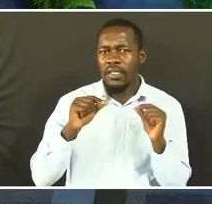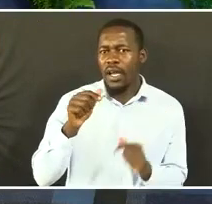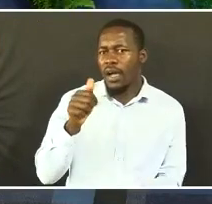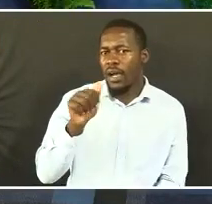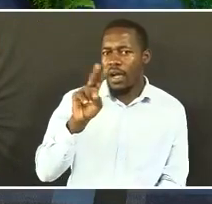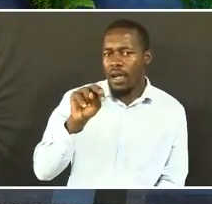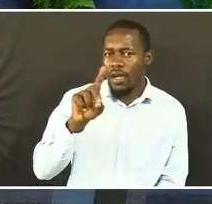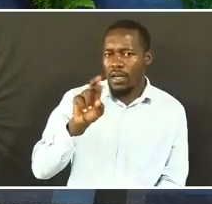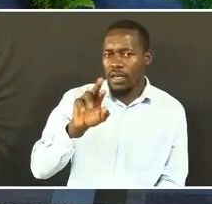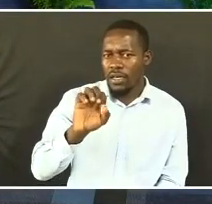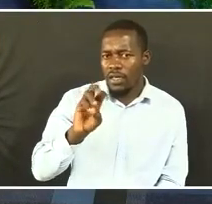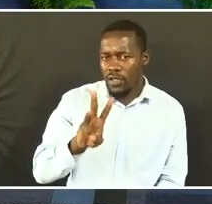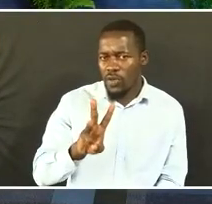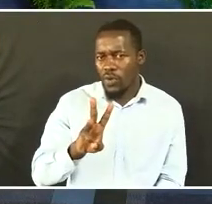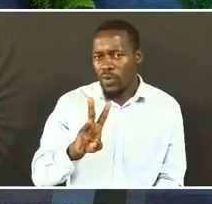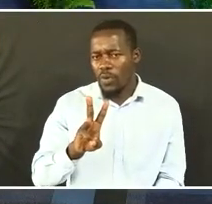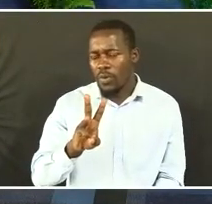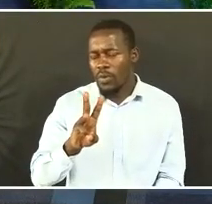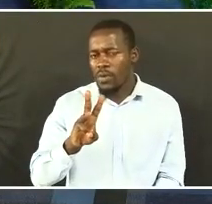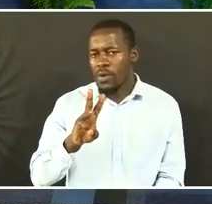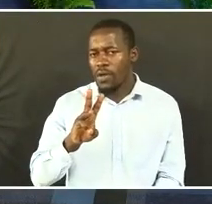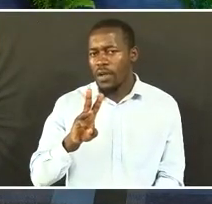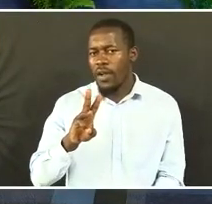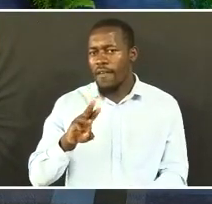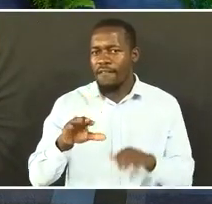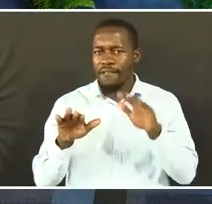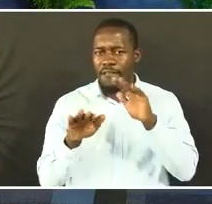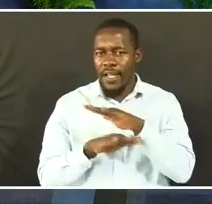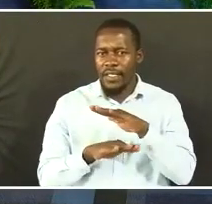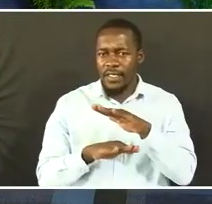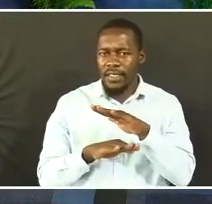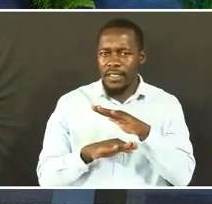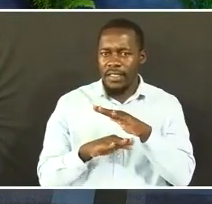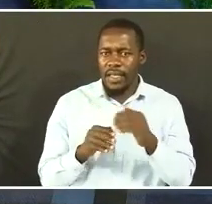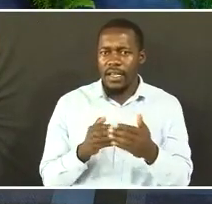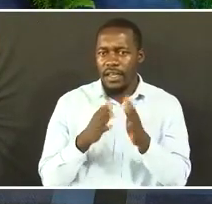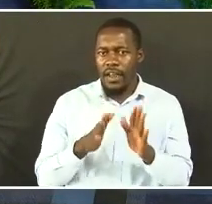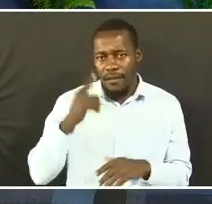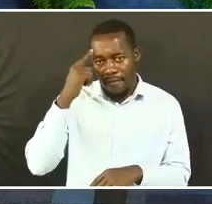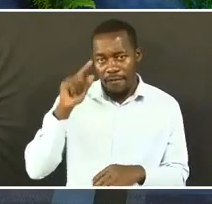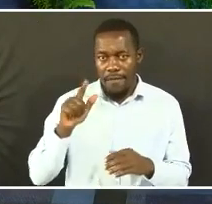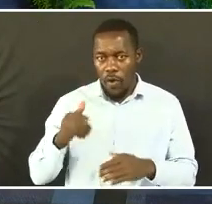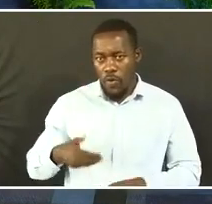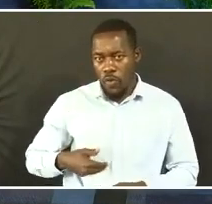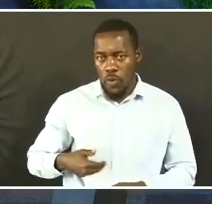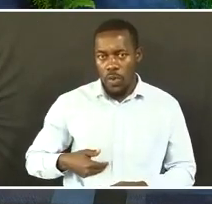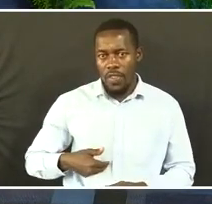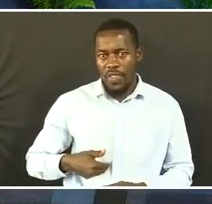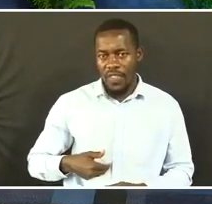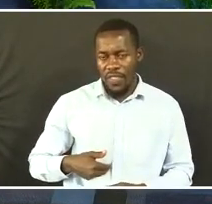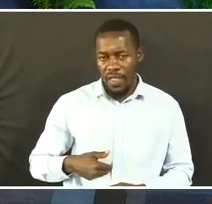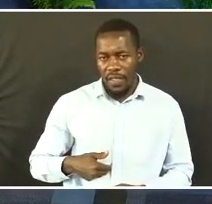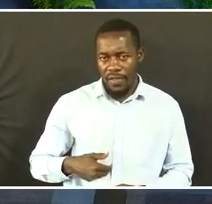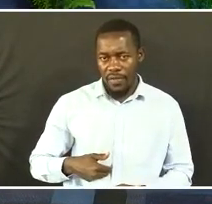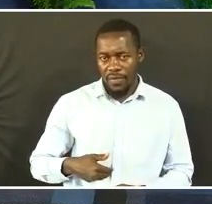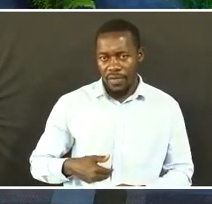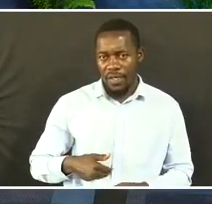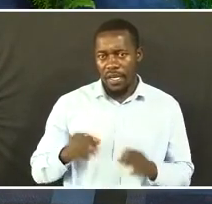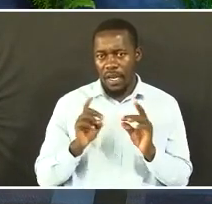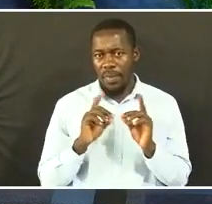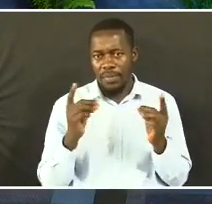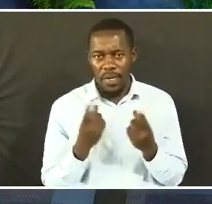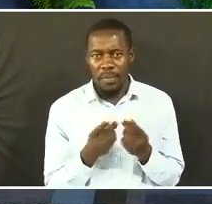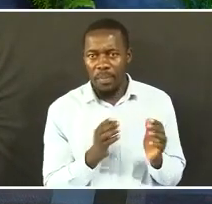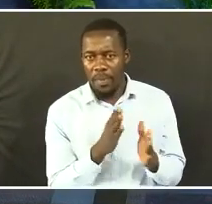the associate director of the youth department at the General Conference, preparing material to guide the youth